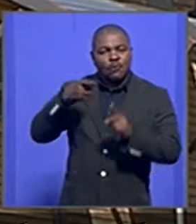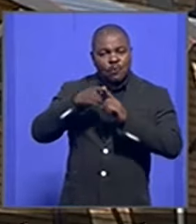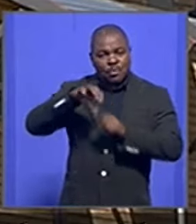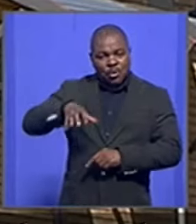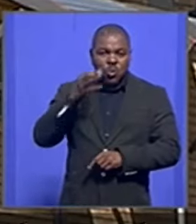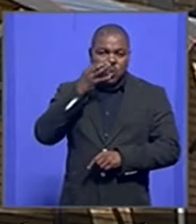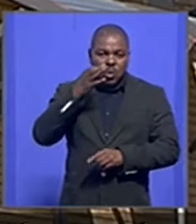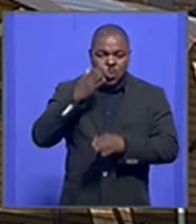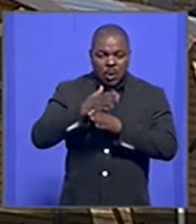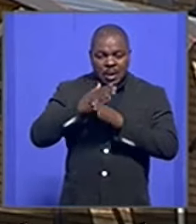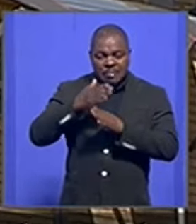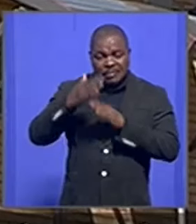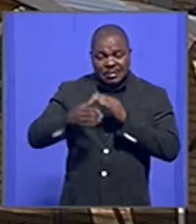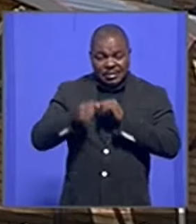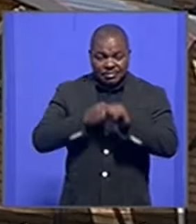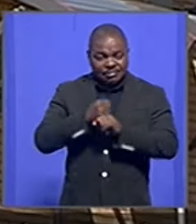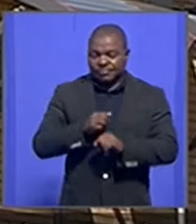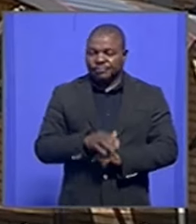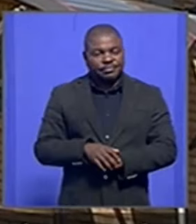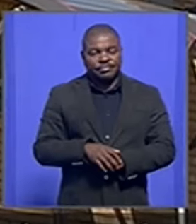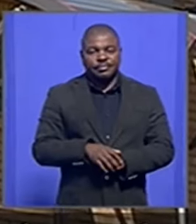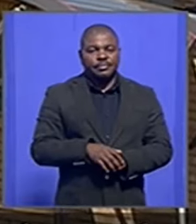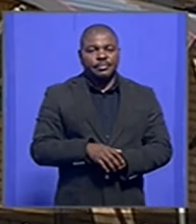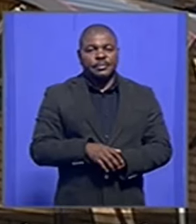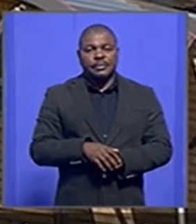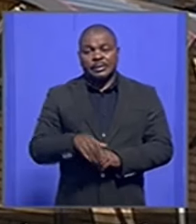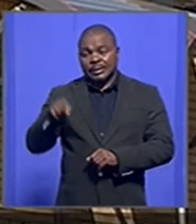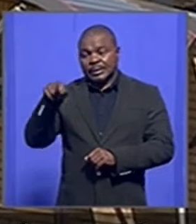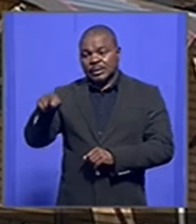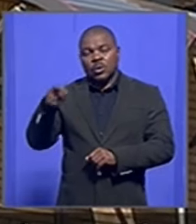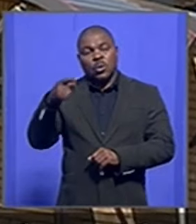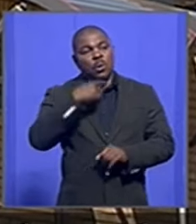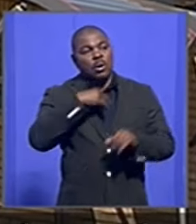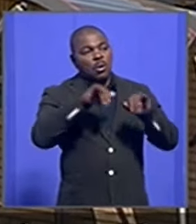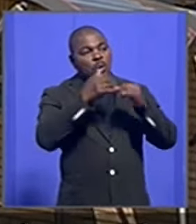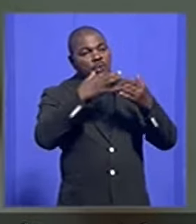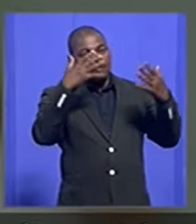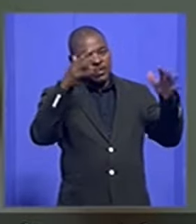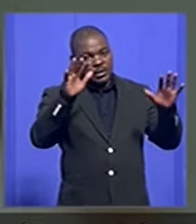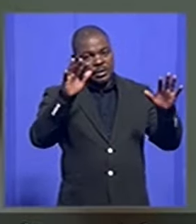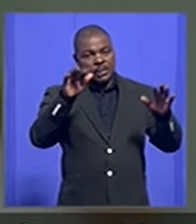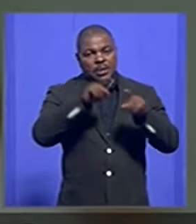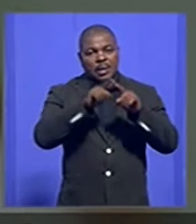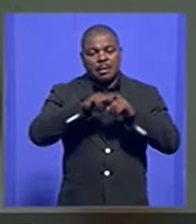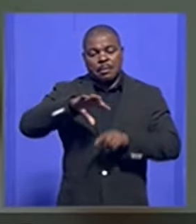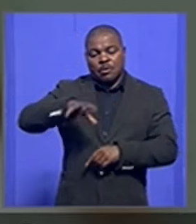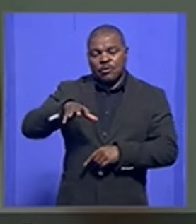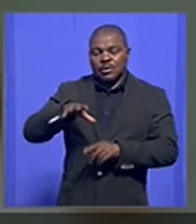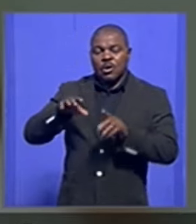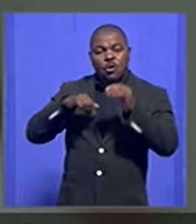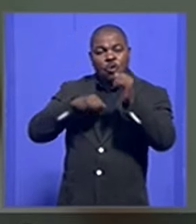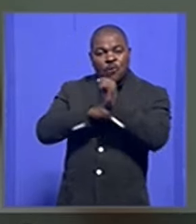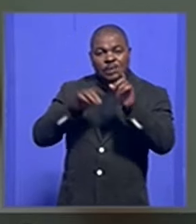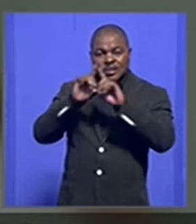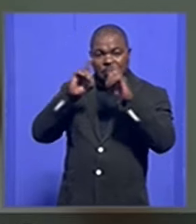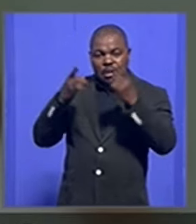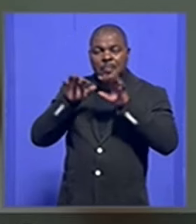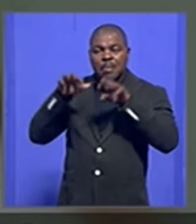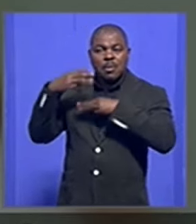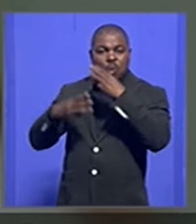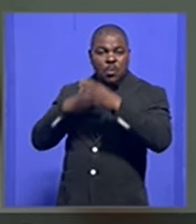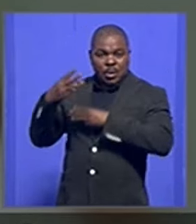ngwaga ono. Procurement instruction was received by the Provincial Office of the Department of Public Works